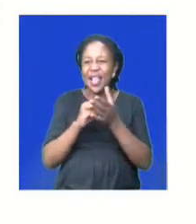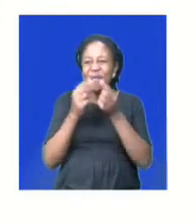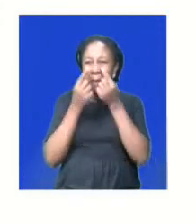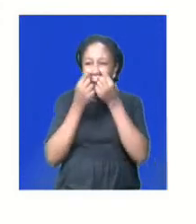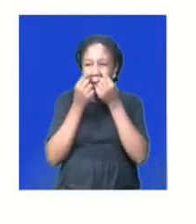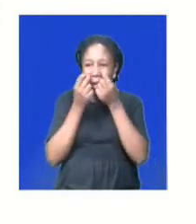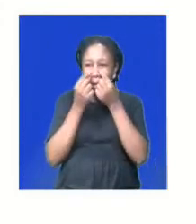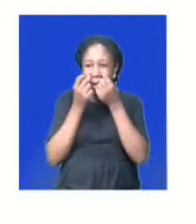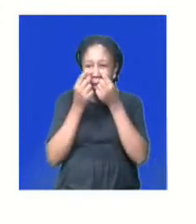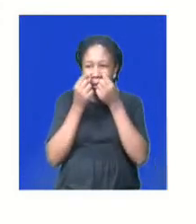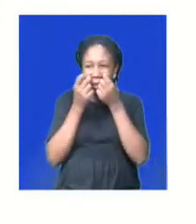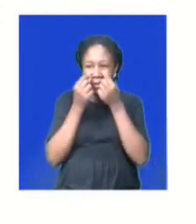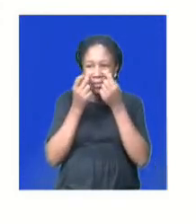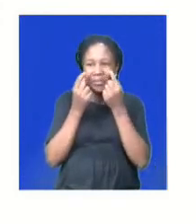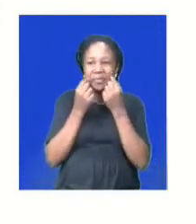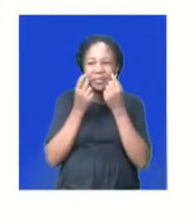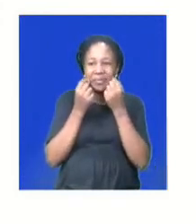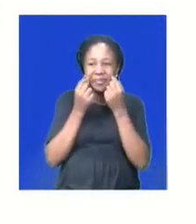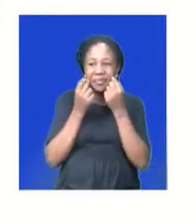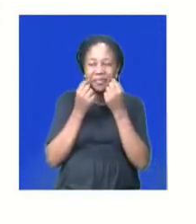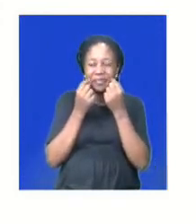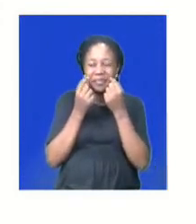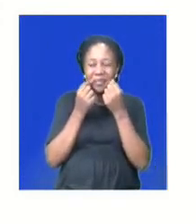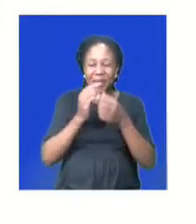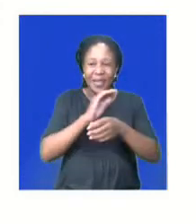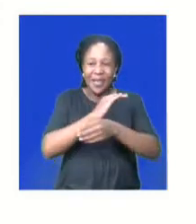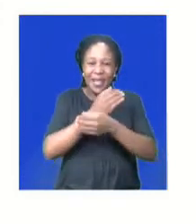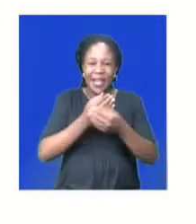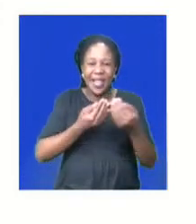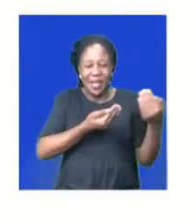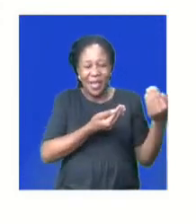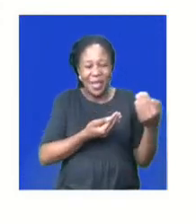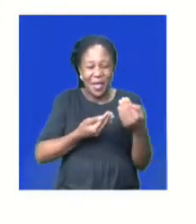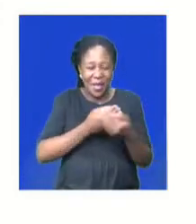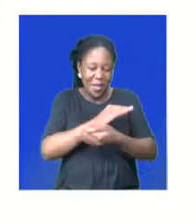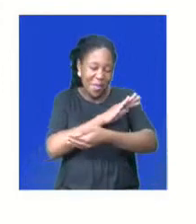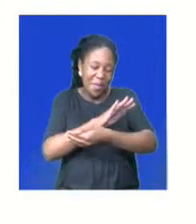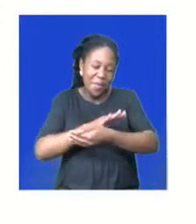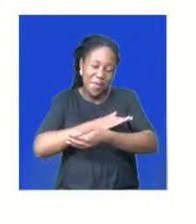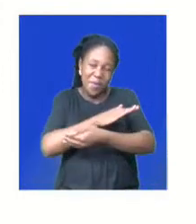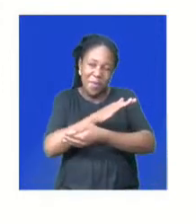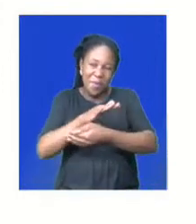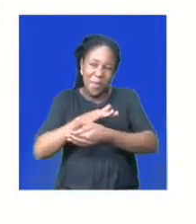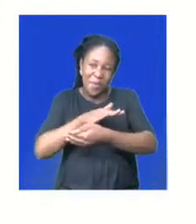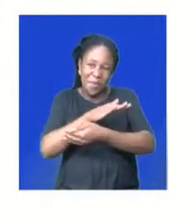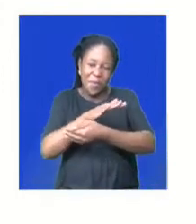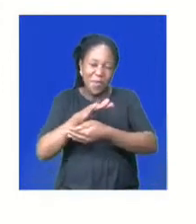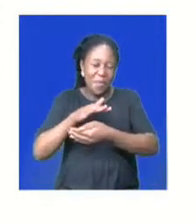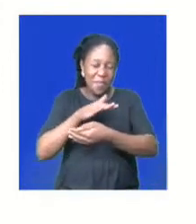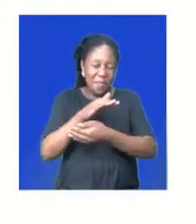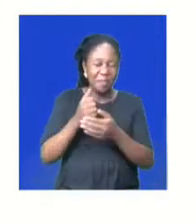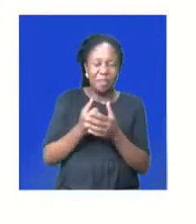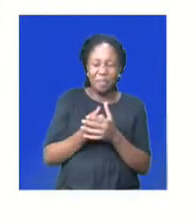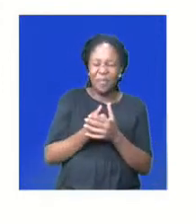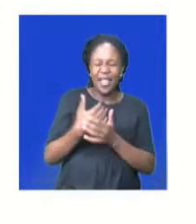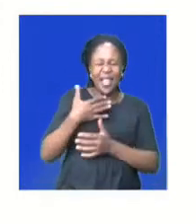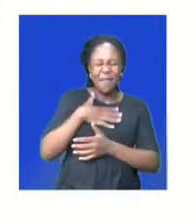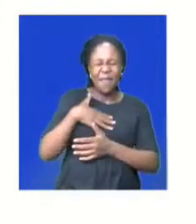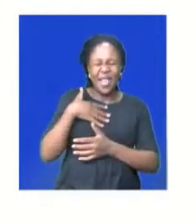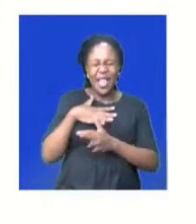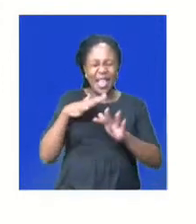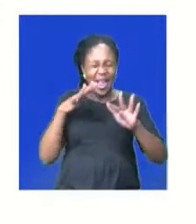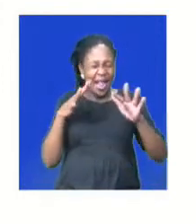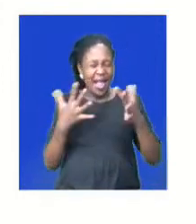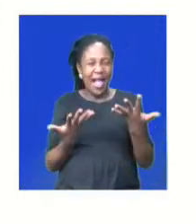brushing it. How does the cat feel when you brush it? The fur is so soft.